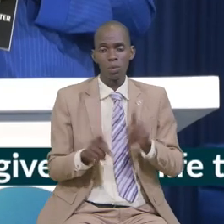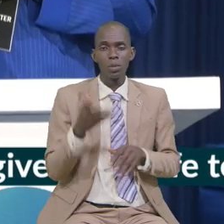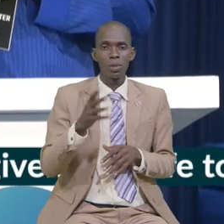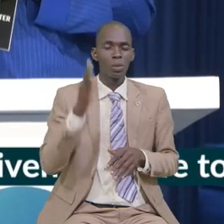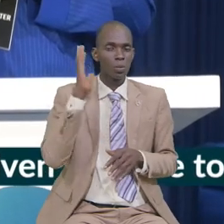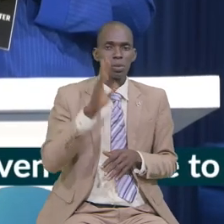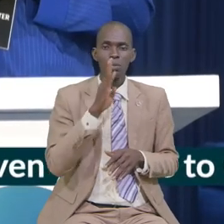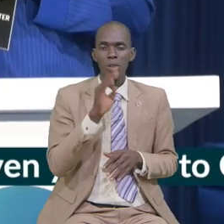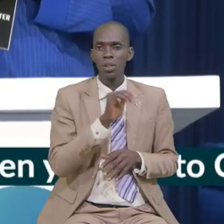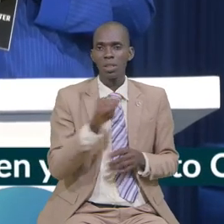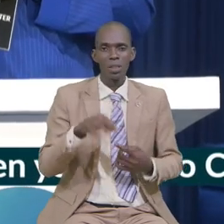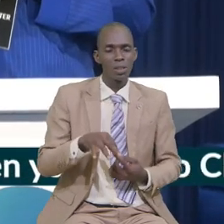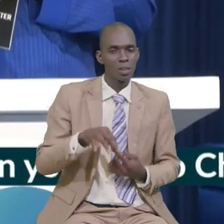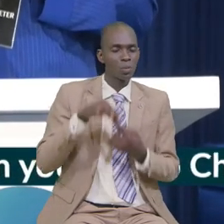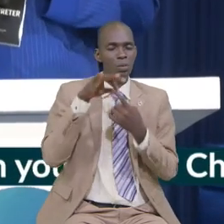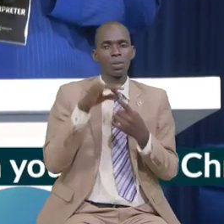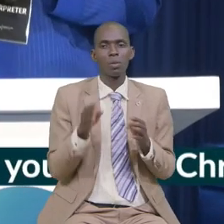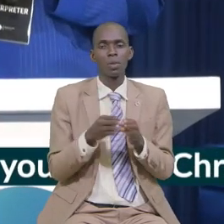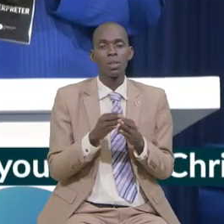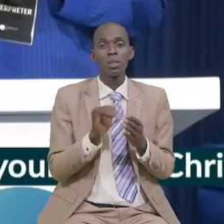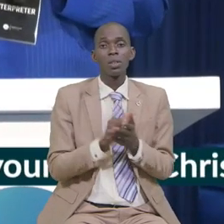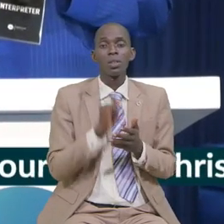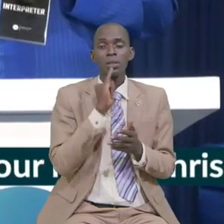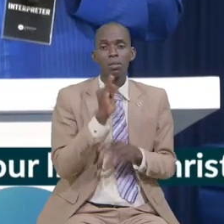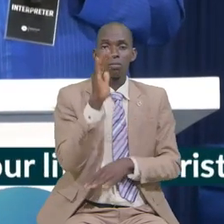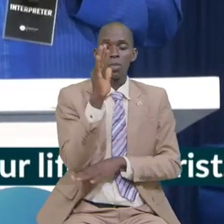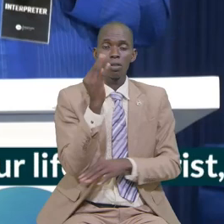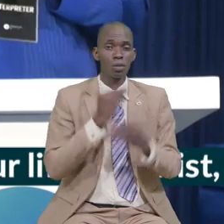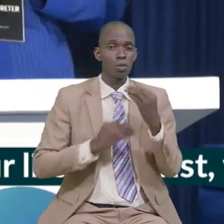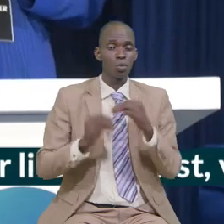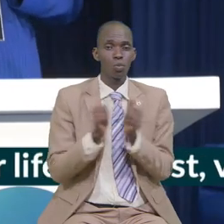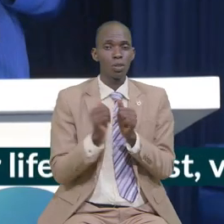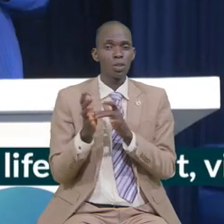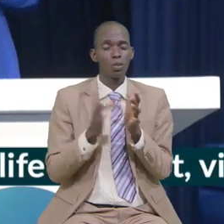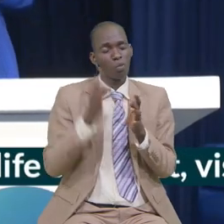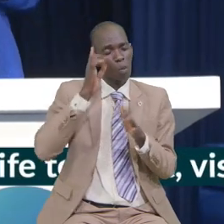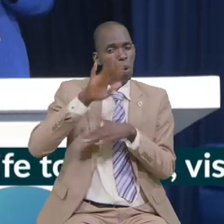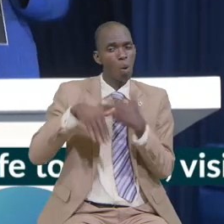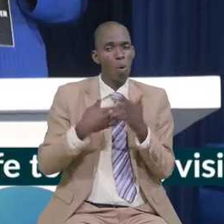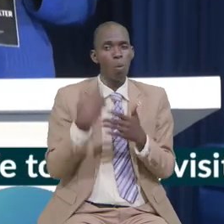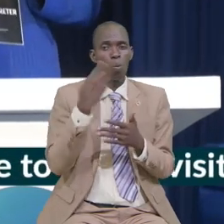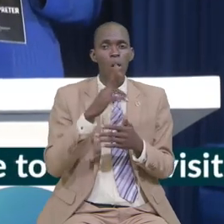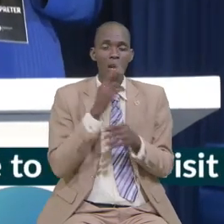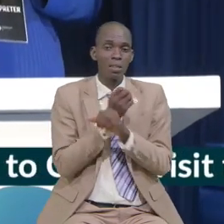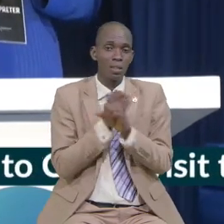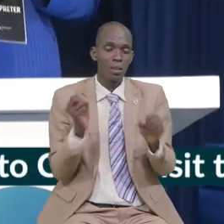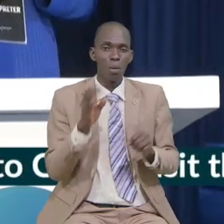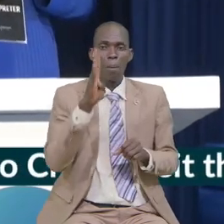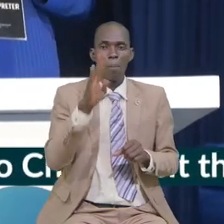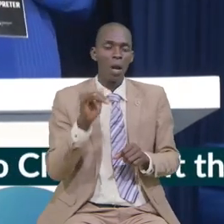meeting. That's the lunch hour with Jesus for all those who gave their lives to Jesus by tomorrow.